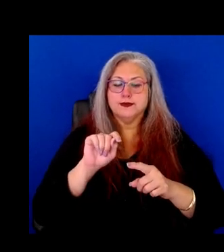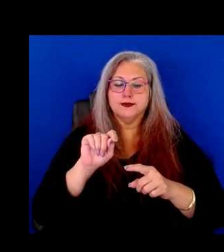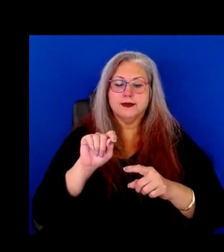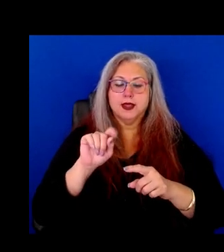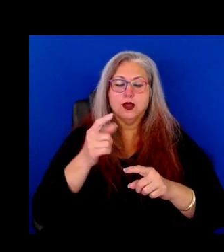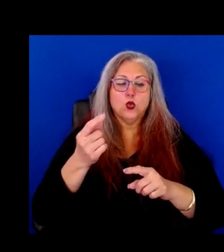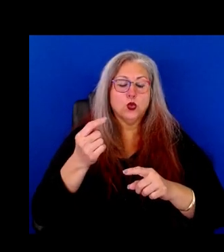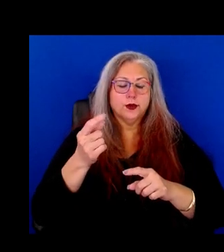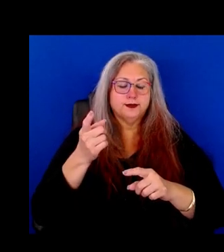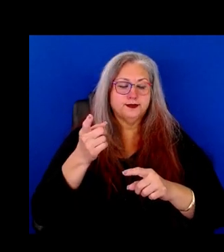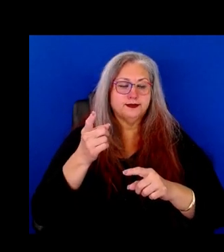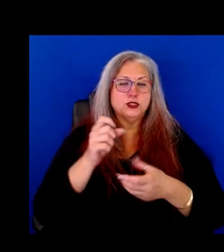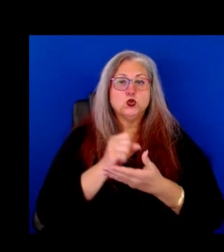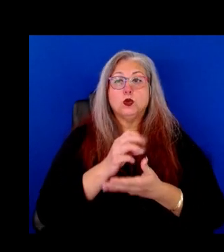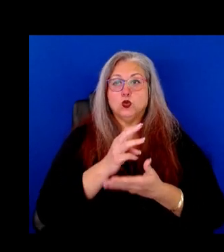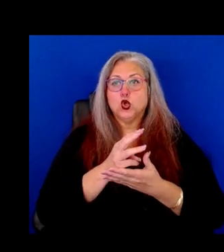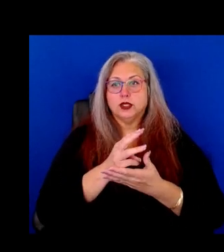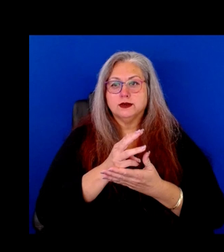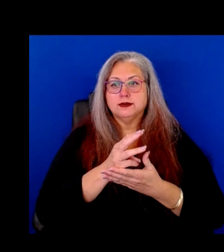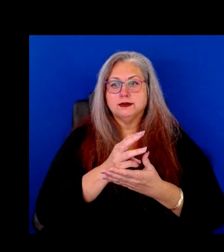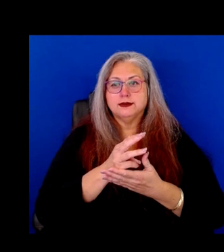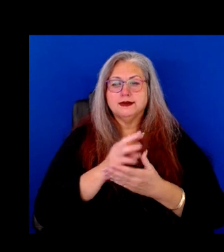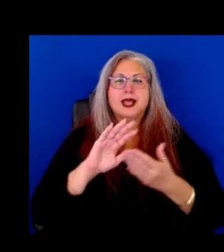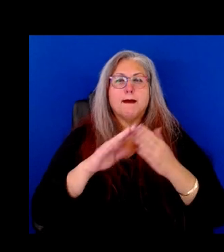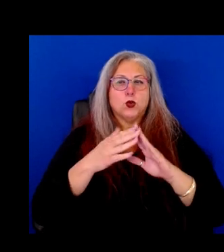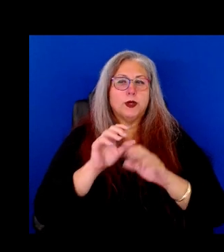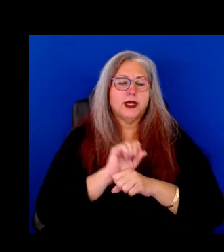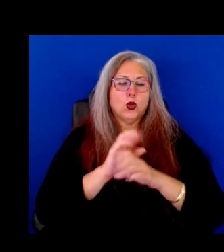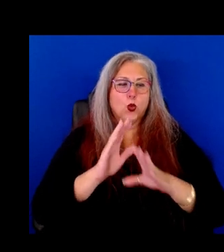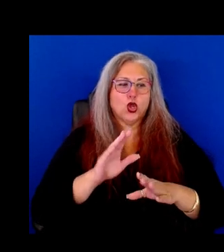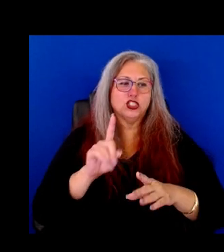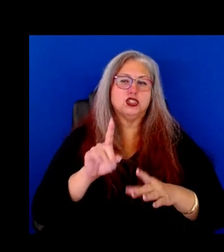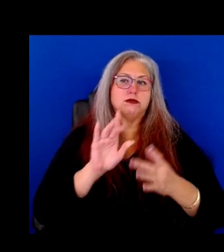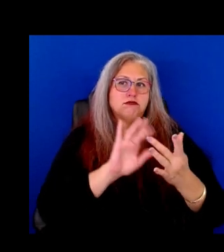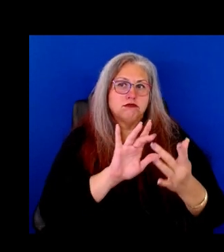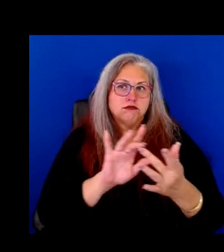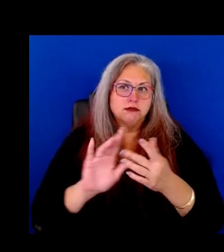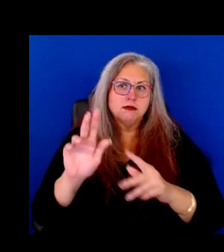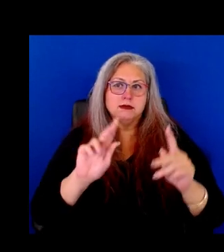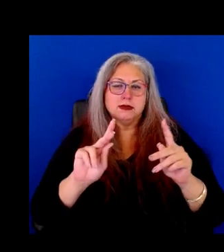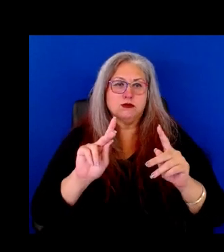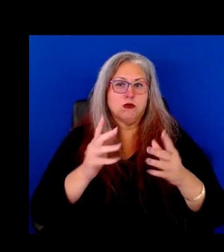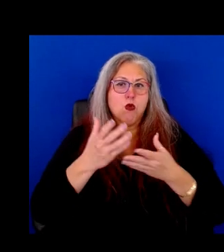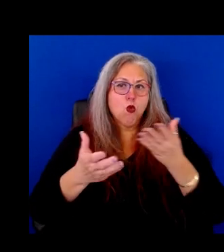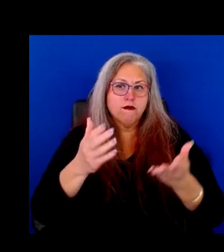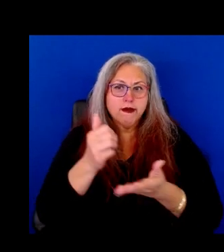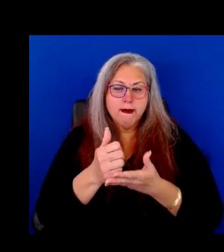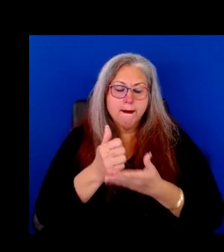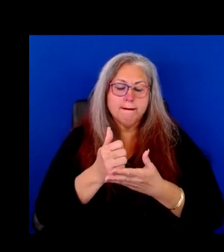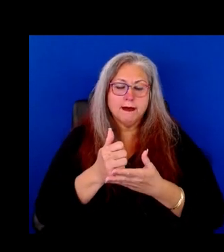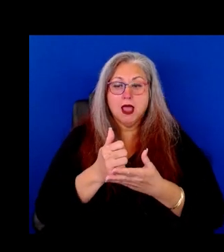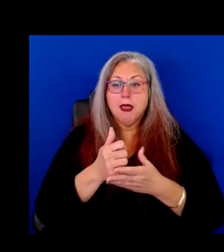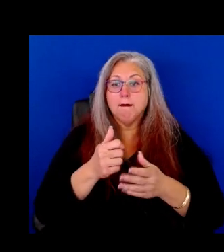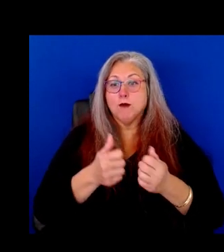as a social worker, as a community worker, and reached out to the people she could help. And